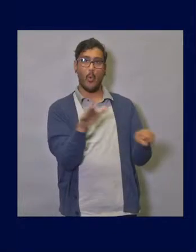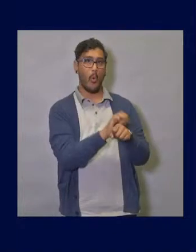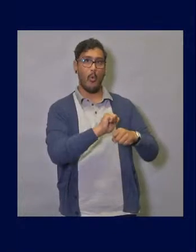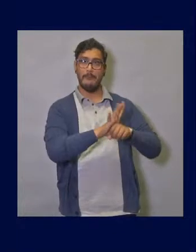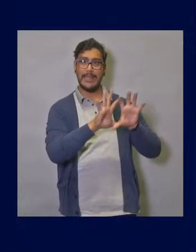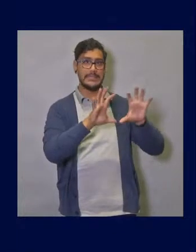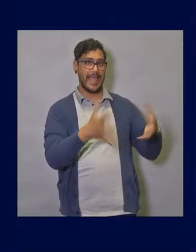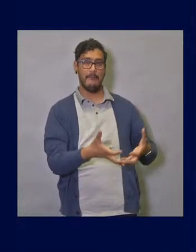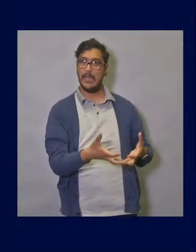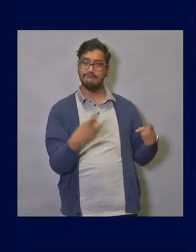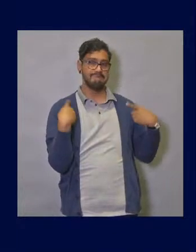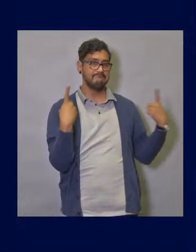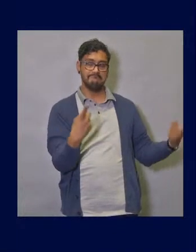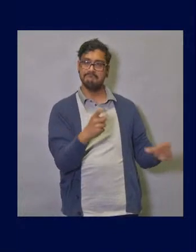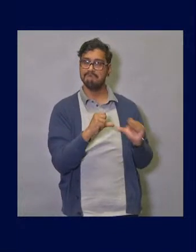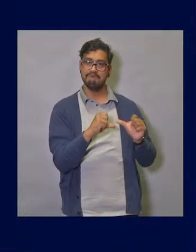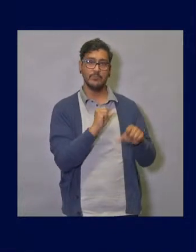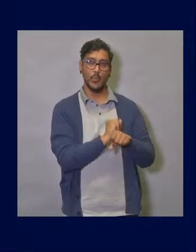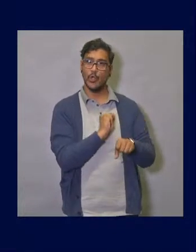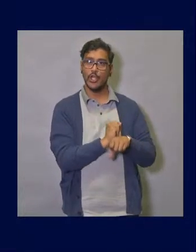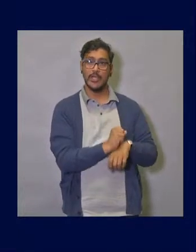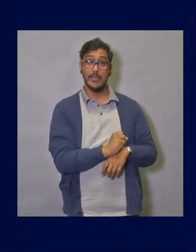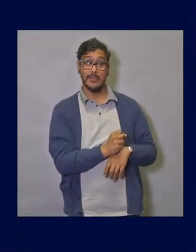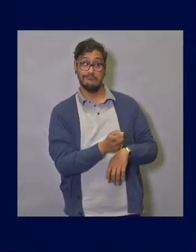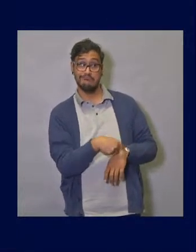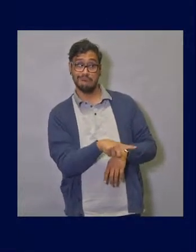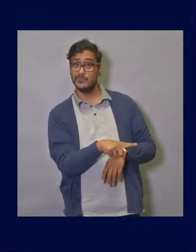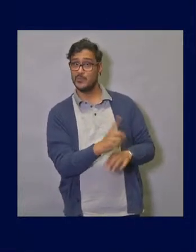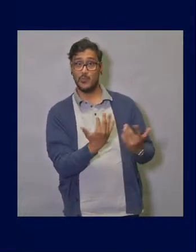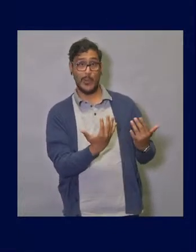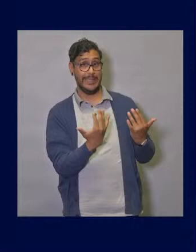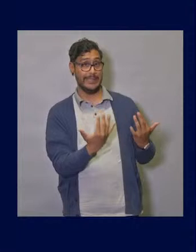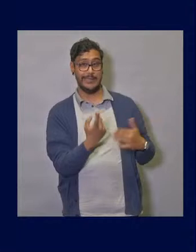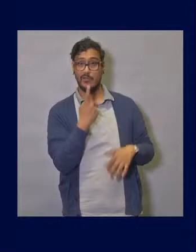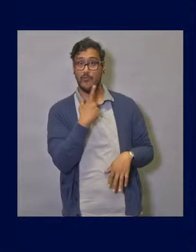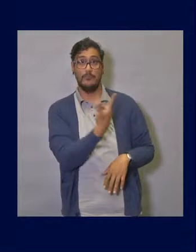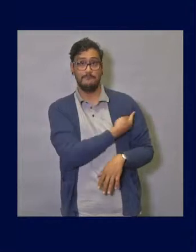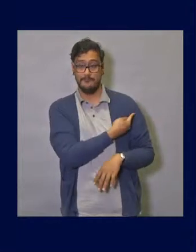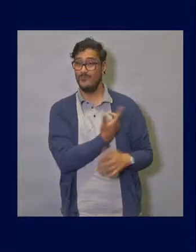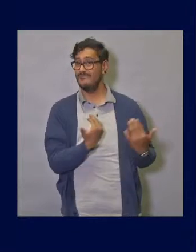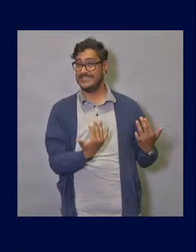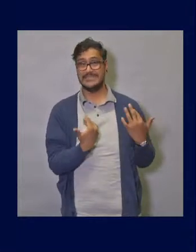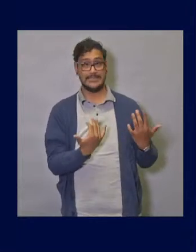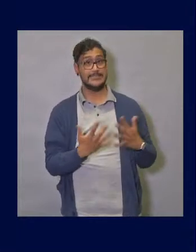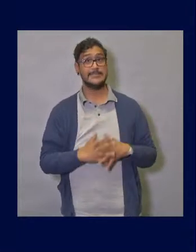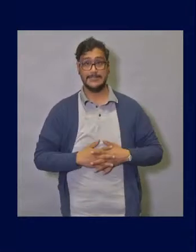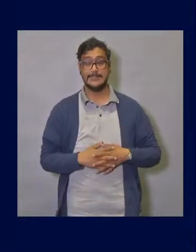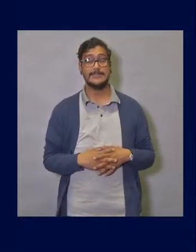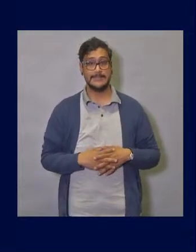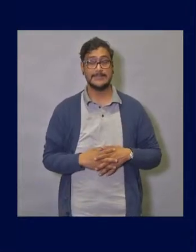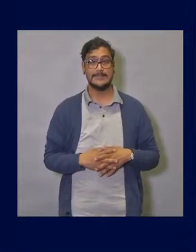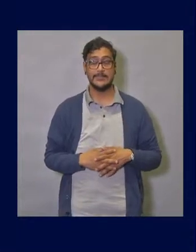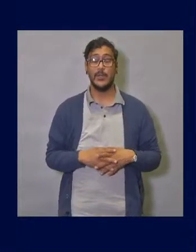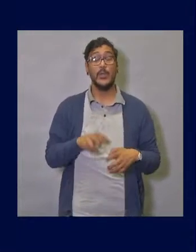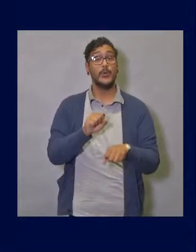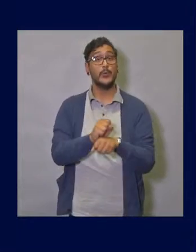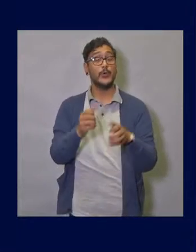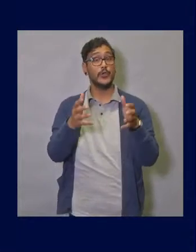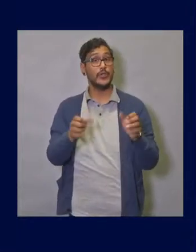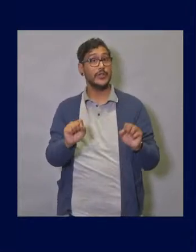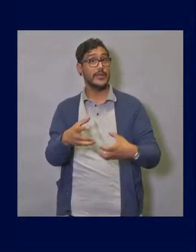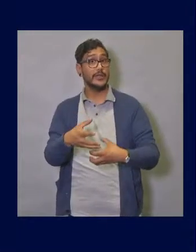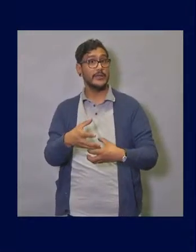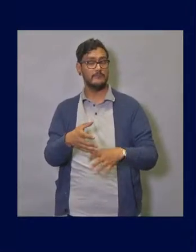in fact, are anxiously awaiting their opportunities to get vaccinated. Workers can receive,